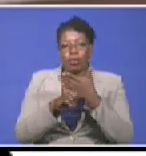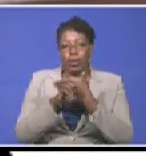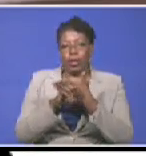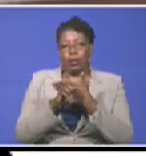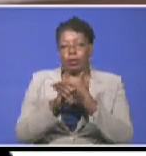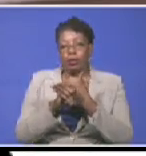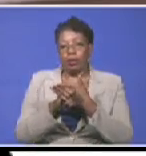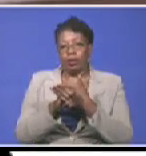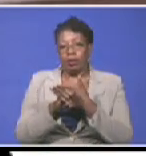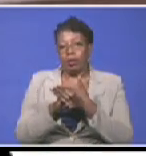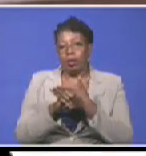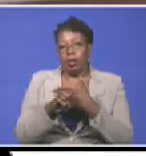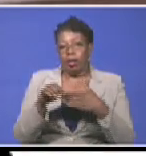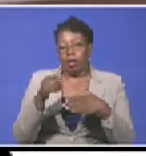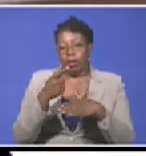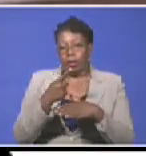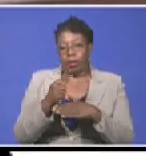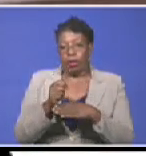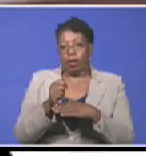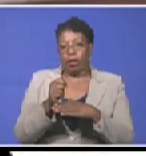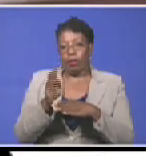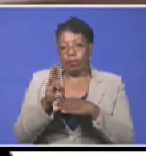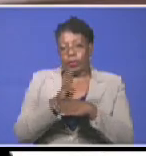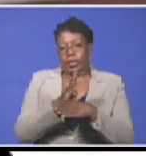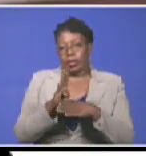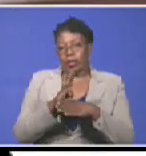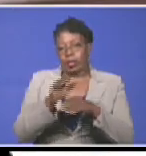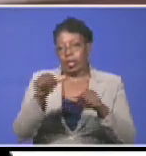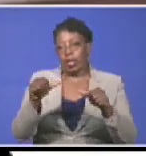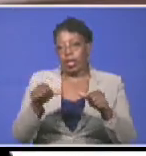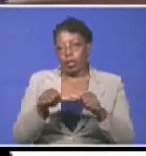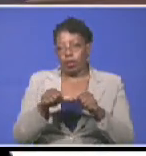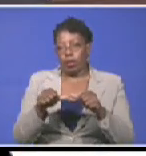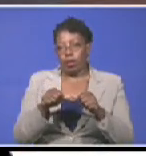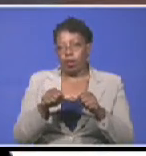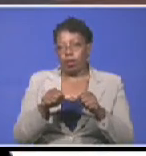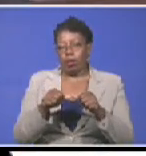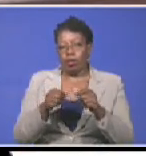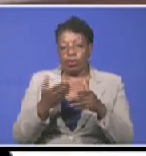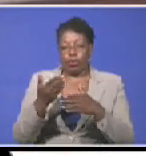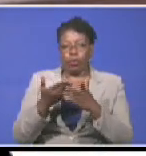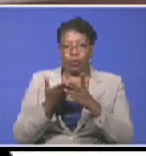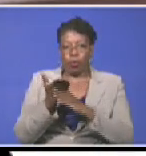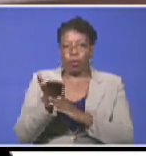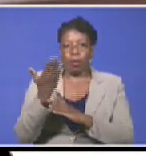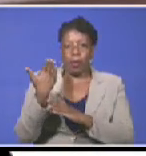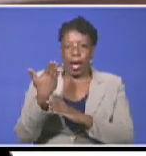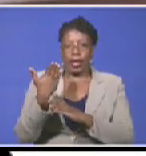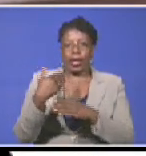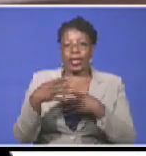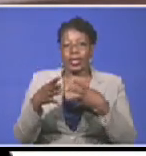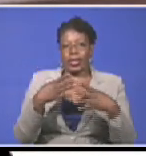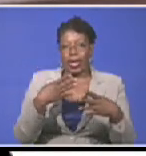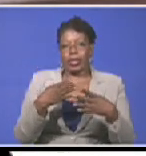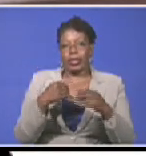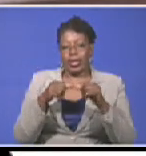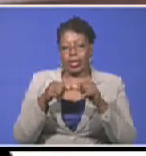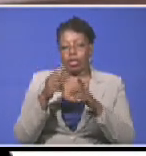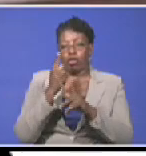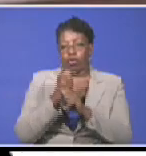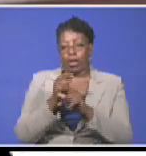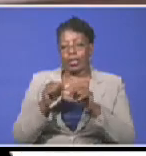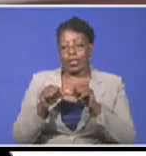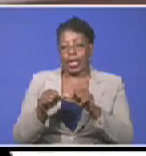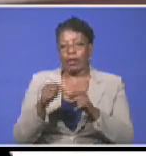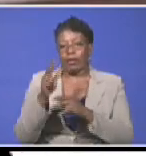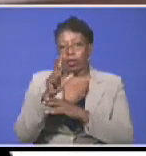the compound via the back gate. The truck stayed for 2 to 3 minutes. The driver of the